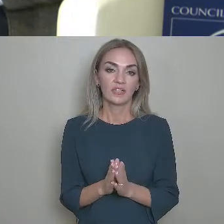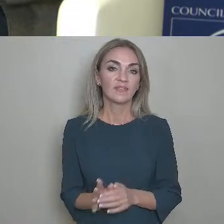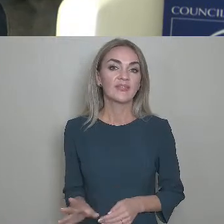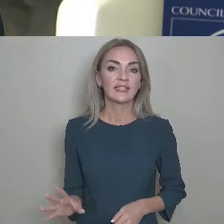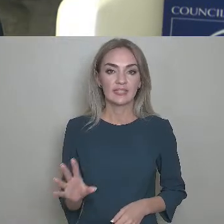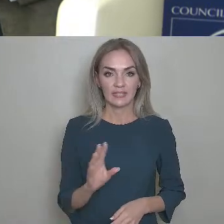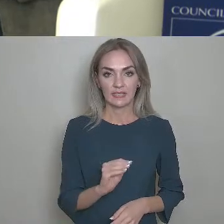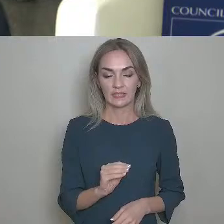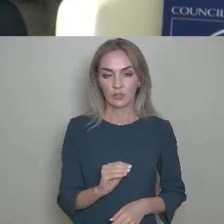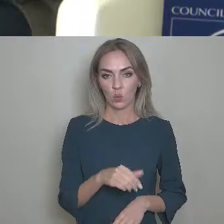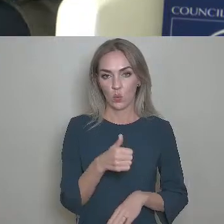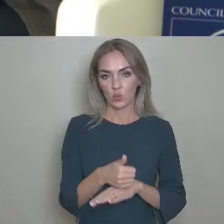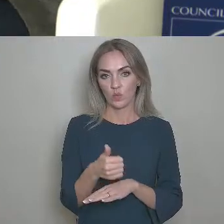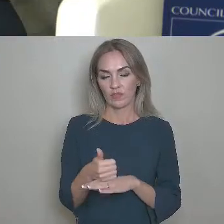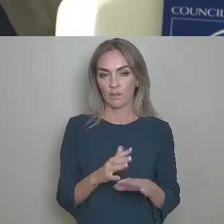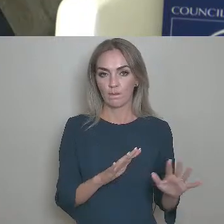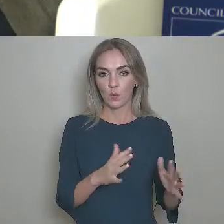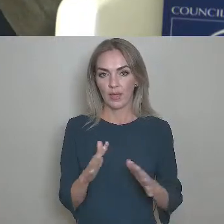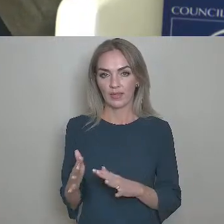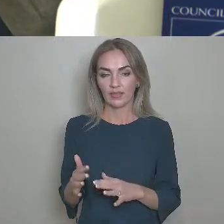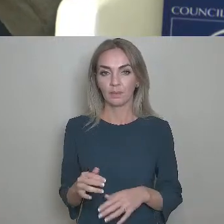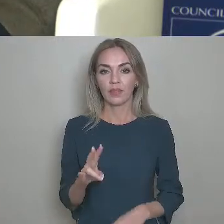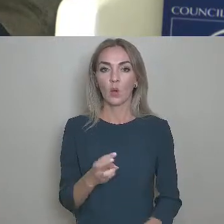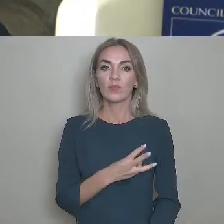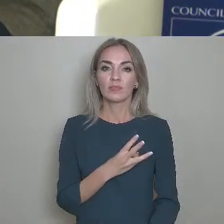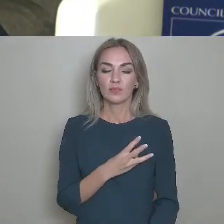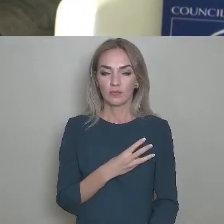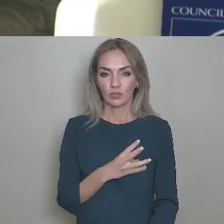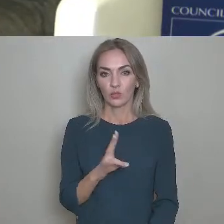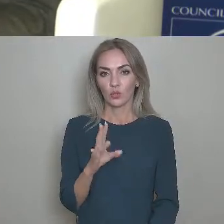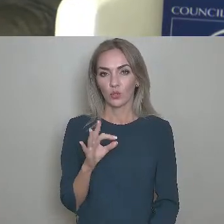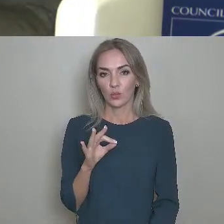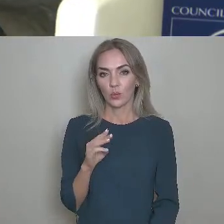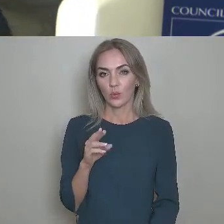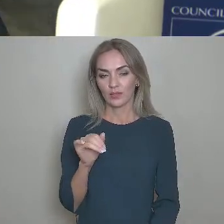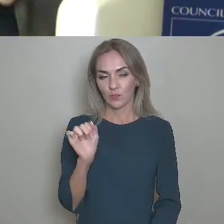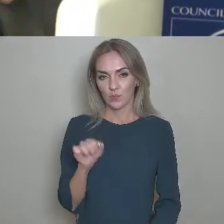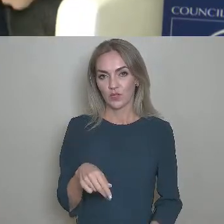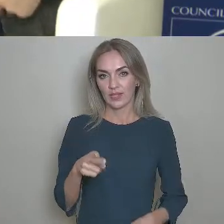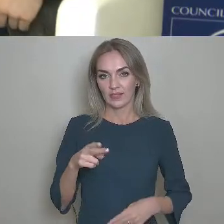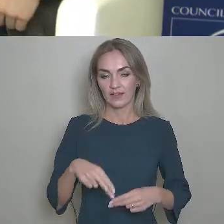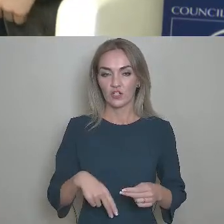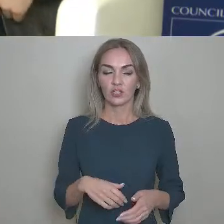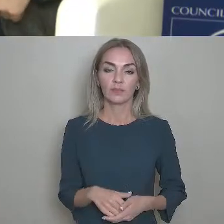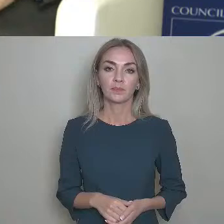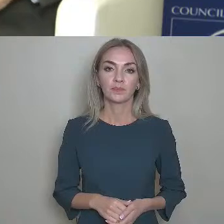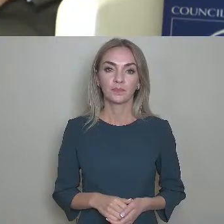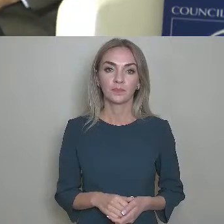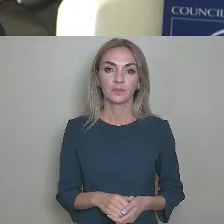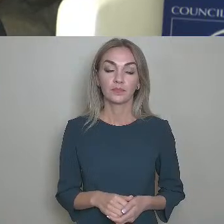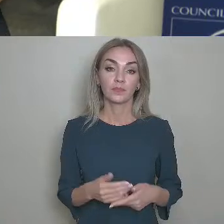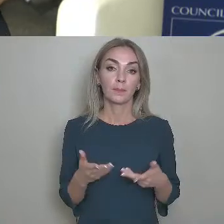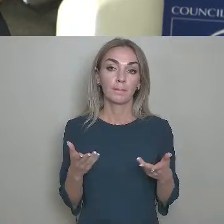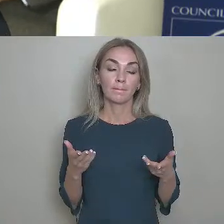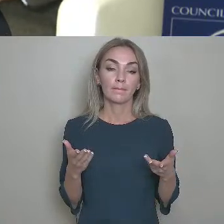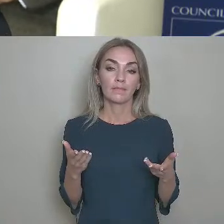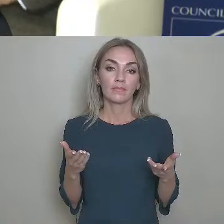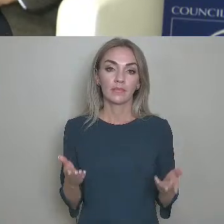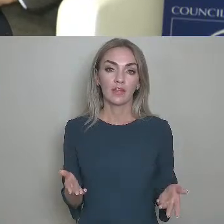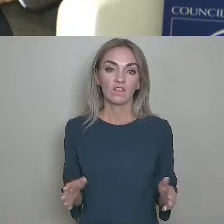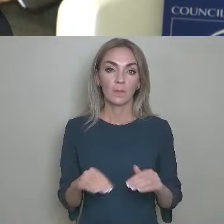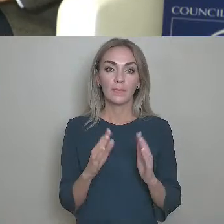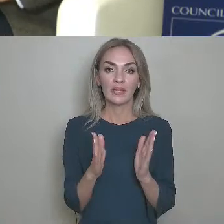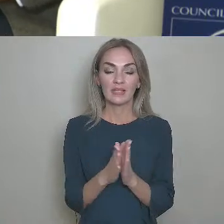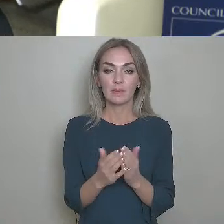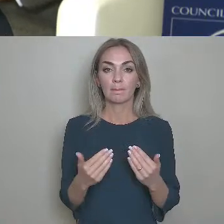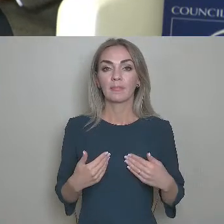generally, these are all the issues we wanted to raise. And on this optimistic note, we can, complete our